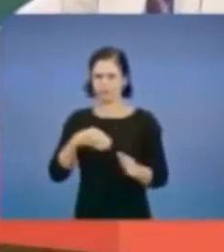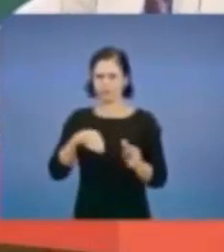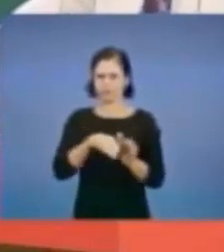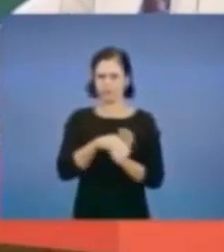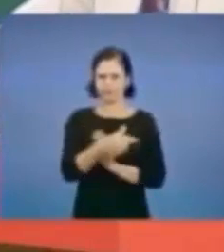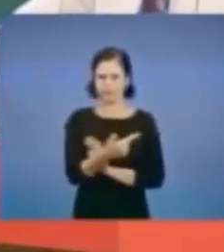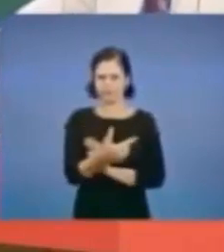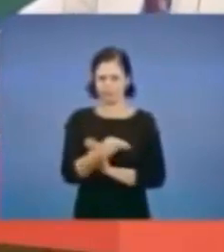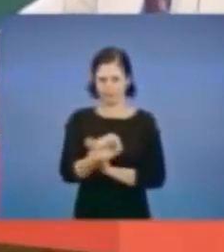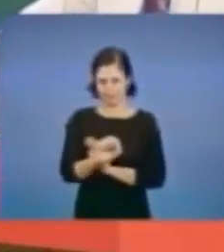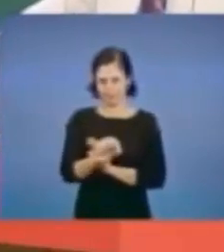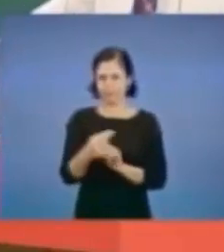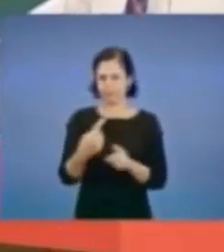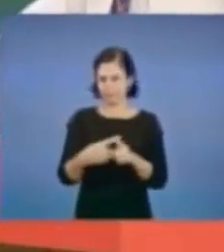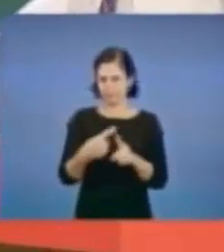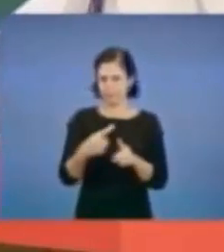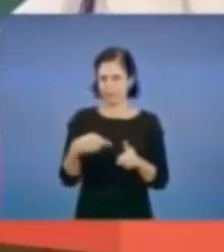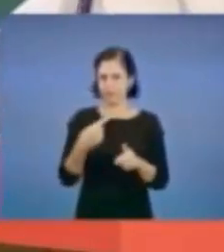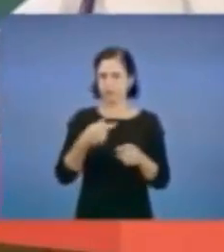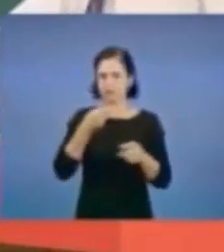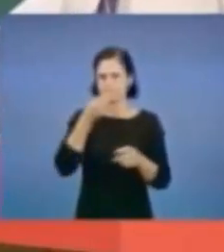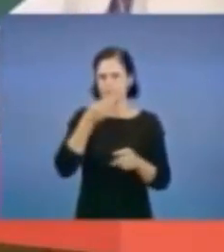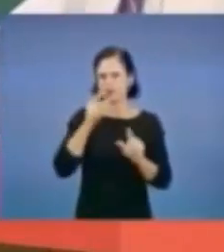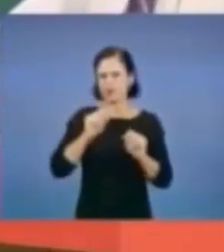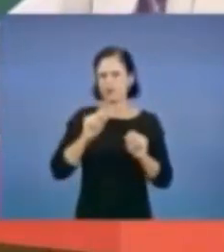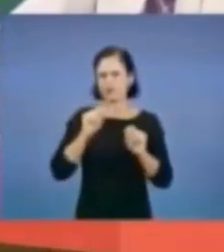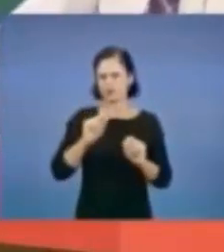Luke chapter 24